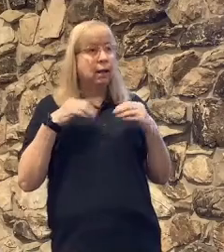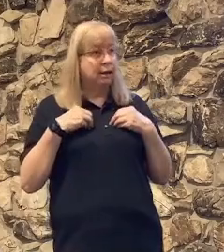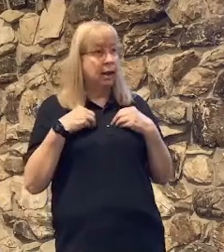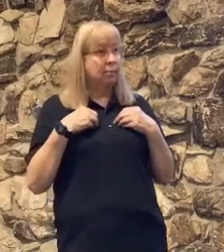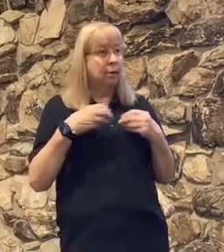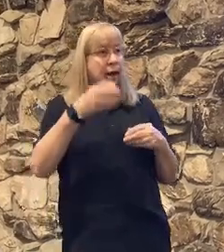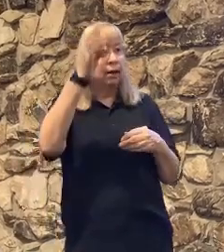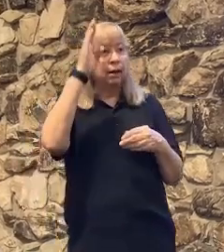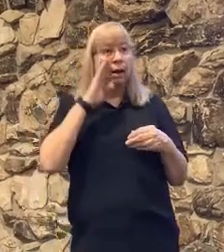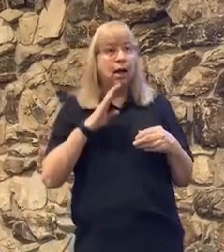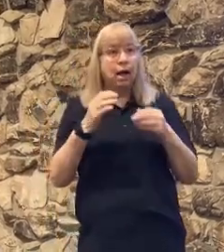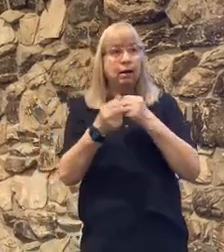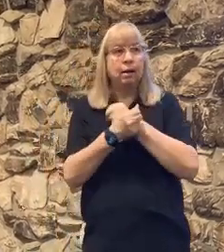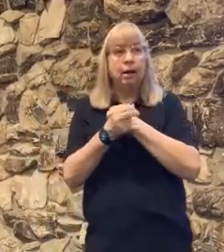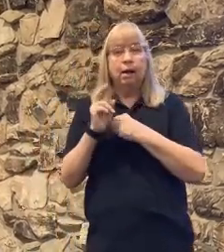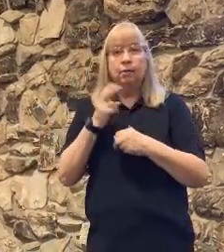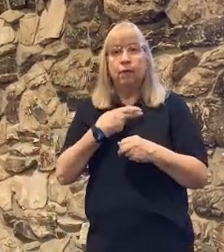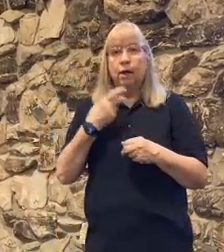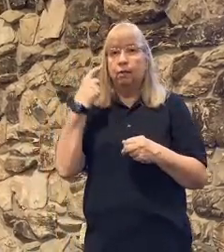God loves us for who we are.